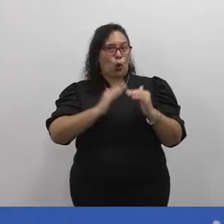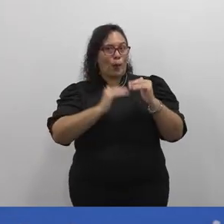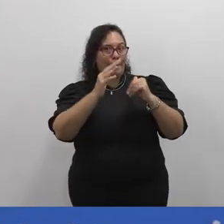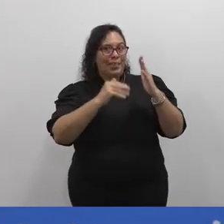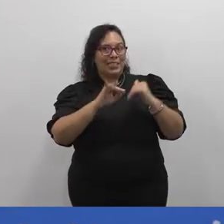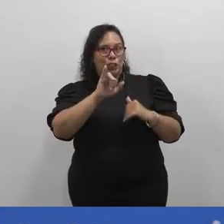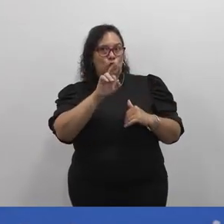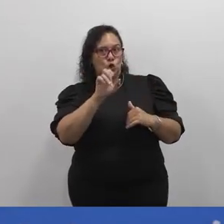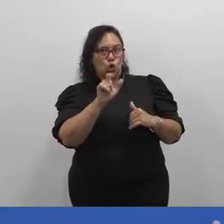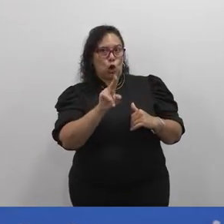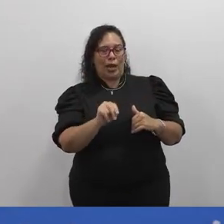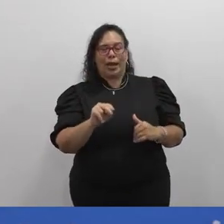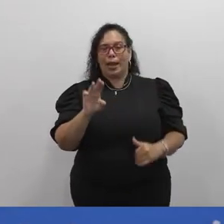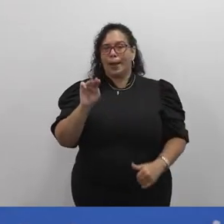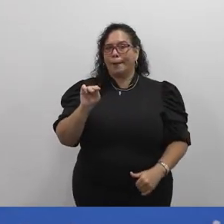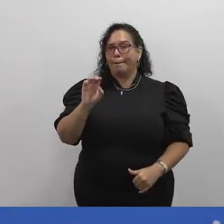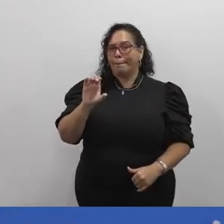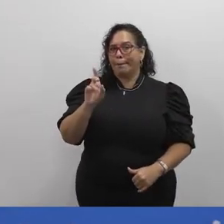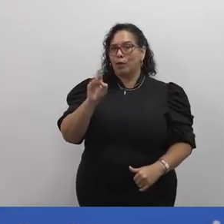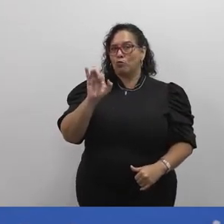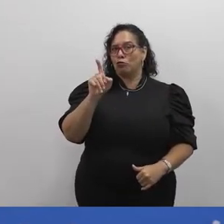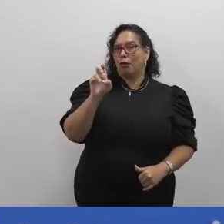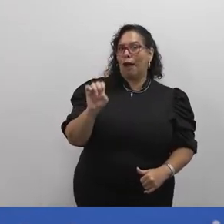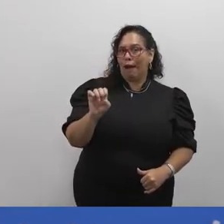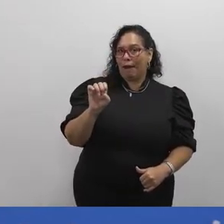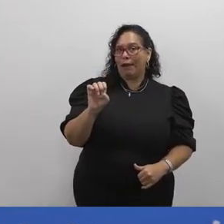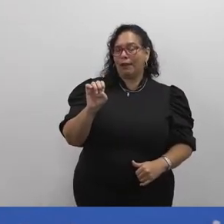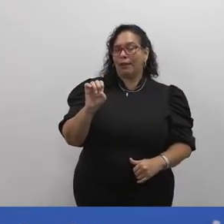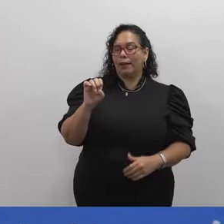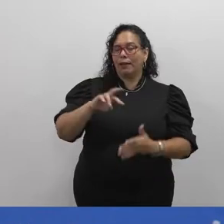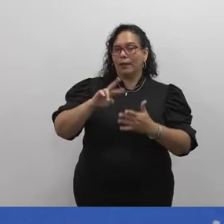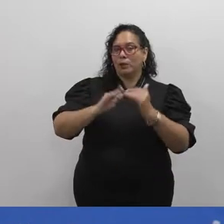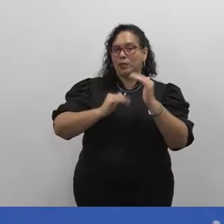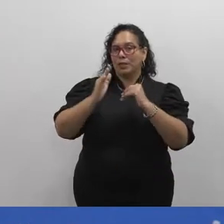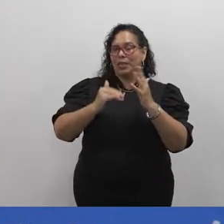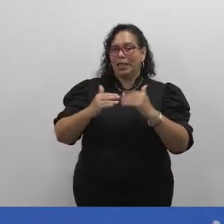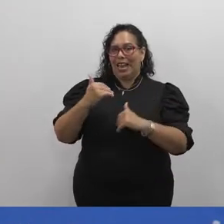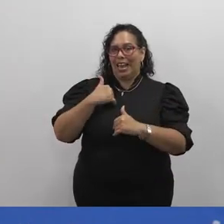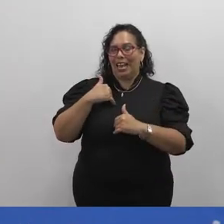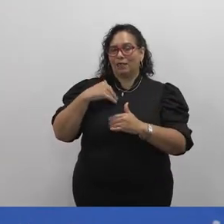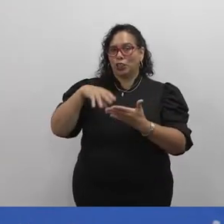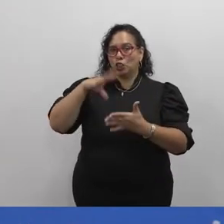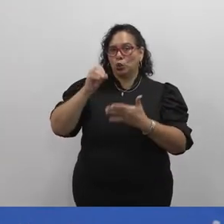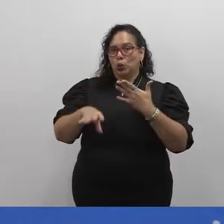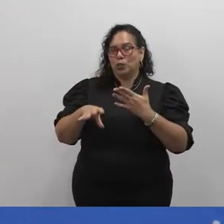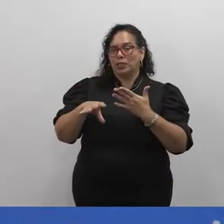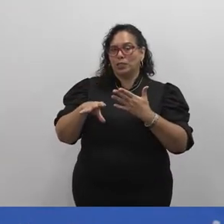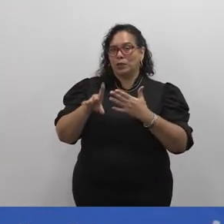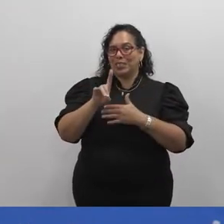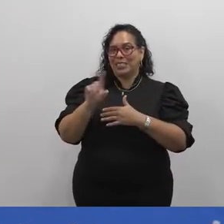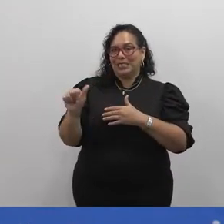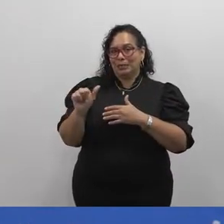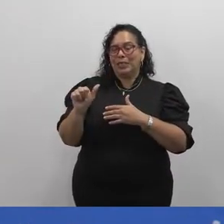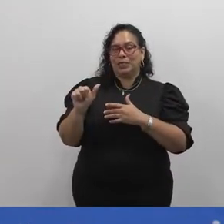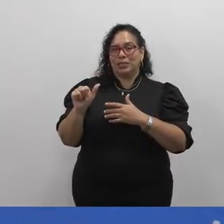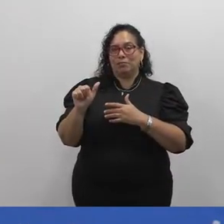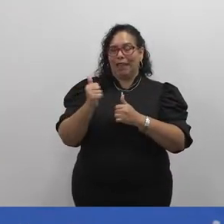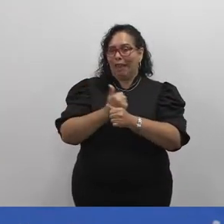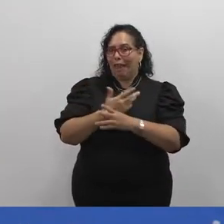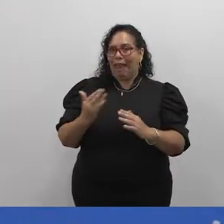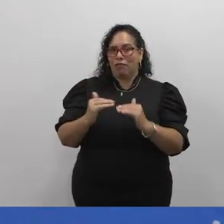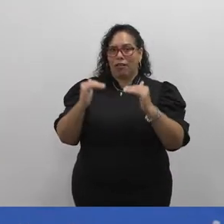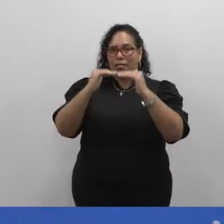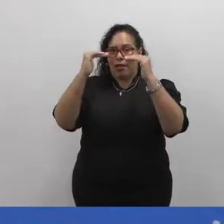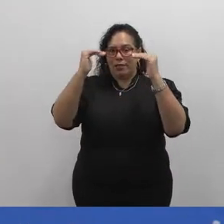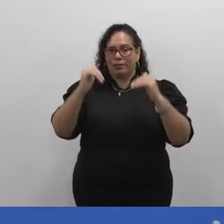to address that. McBride was built with the intention of serving students with disabilities at every level. So